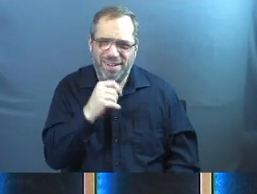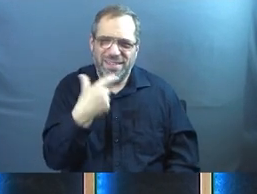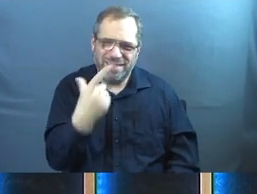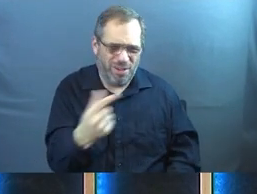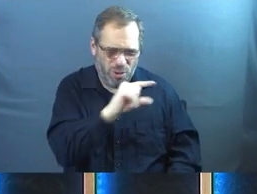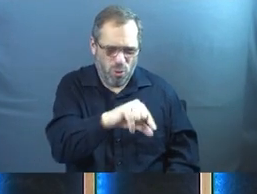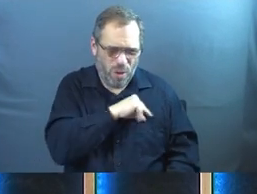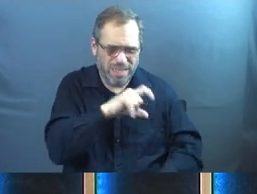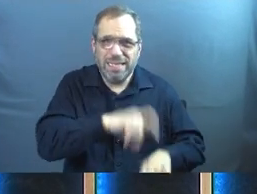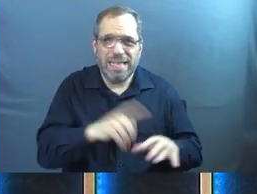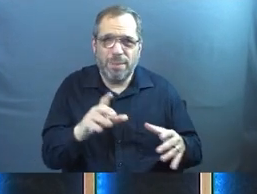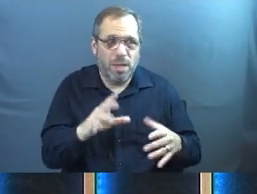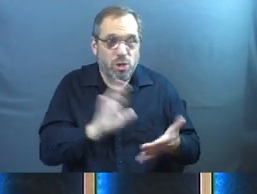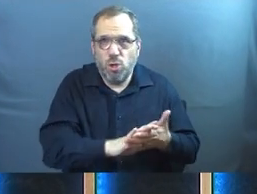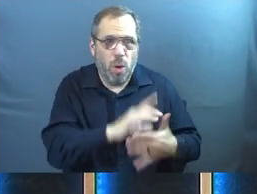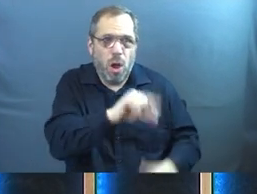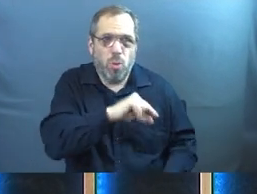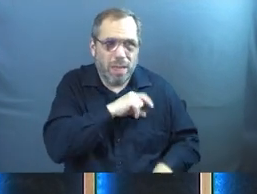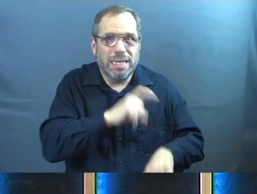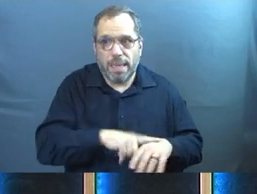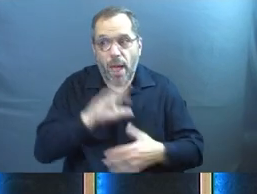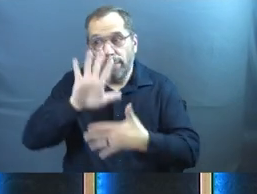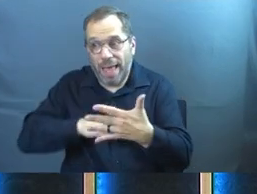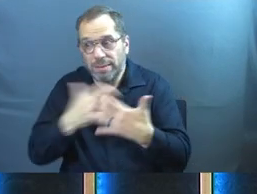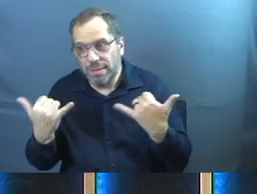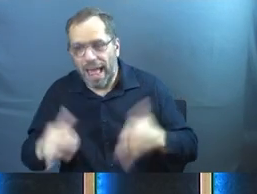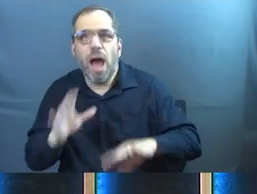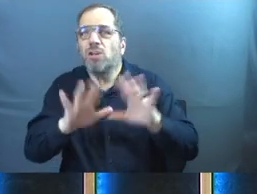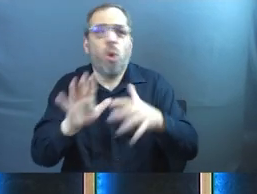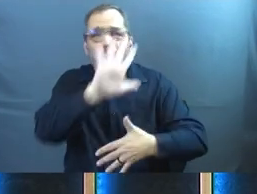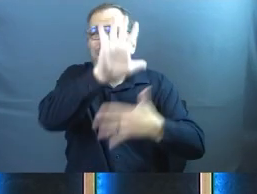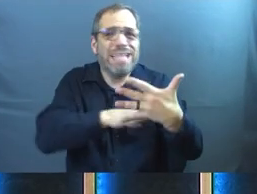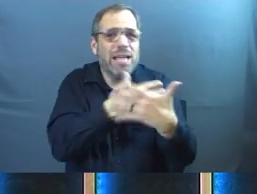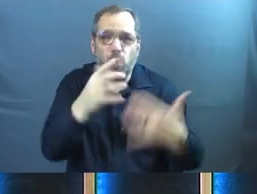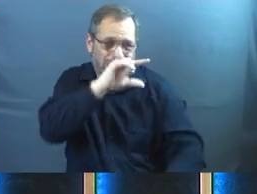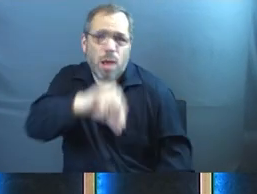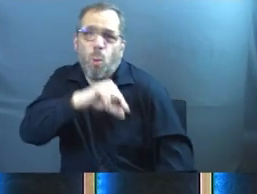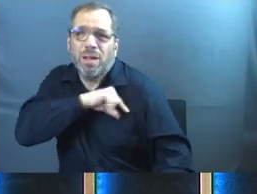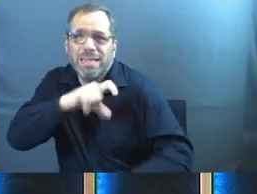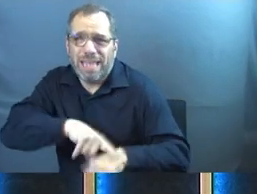quality time. You just did it. You might have to schedule it now. So schedule it.